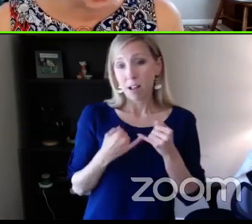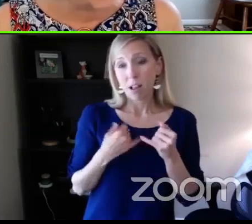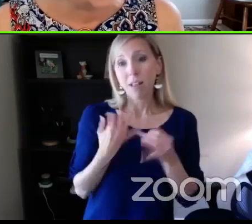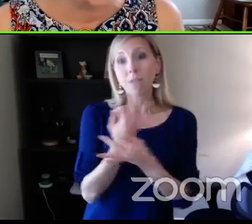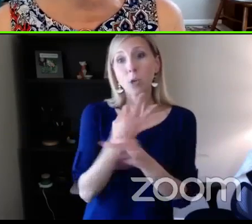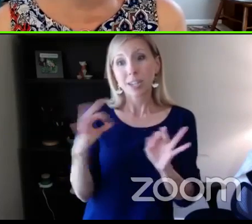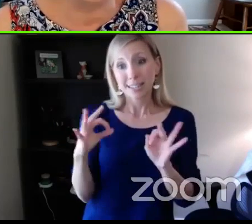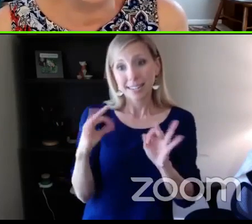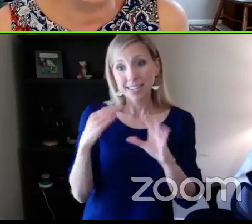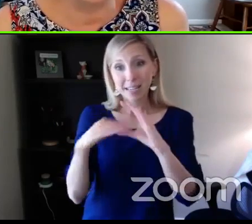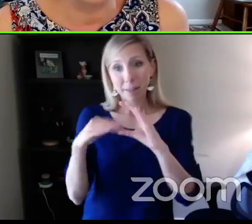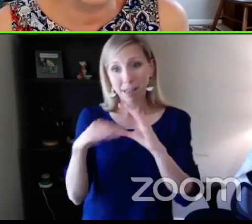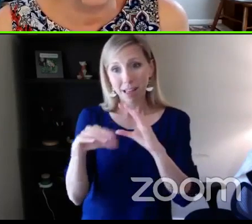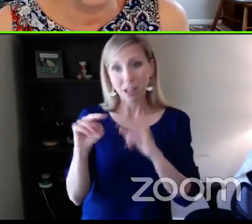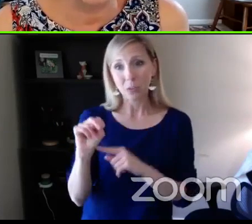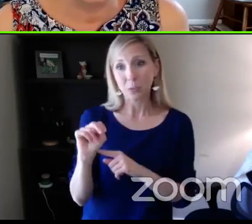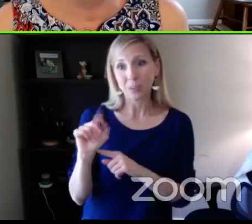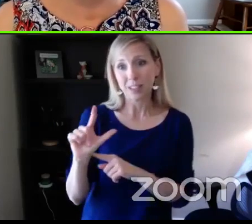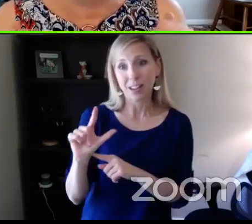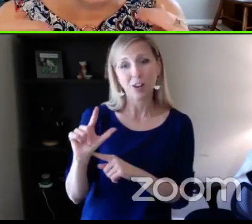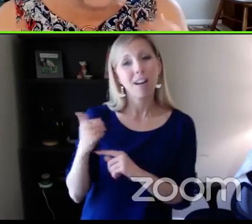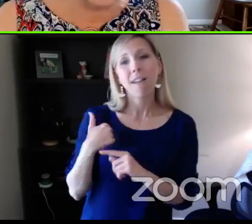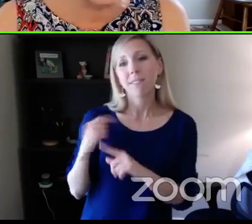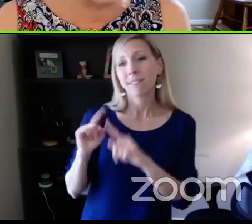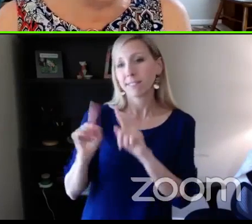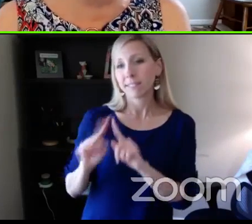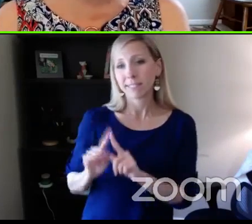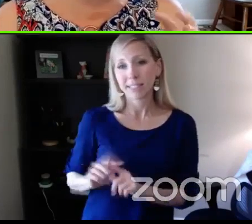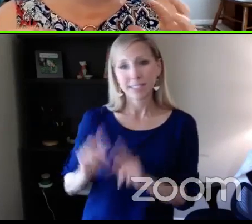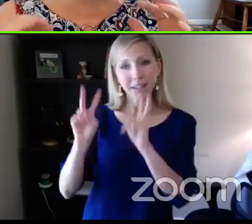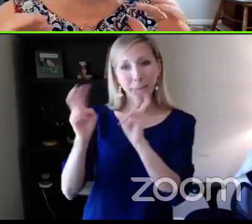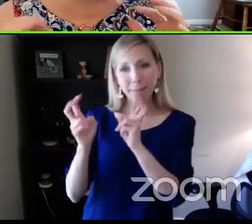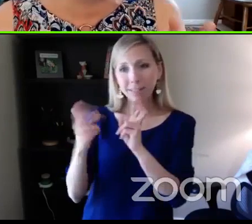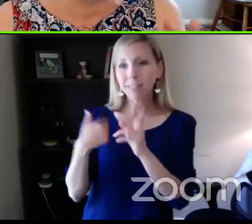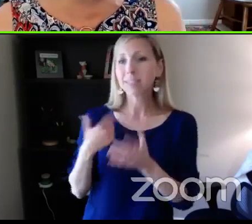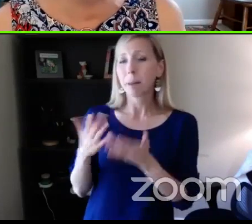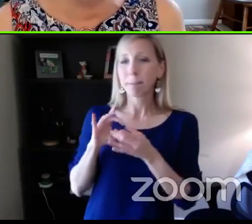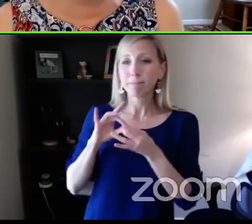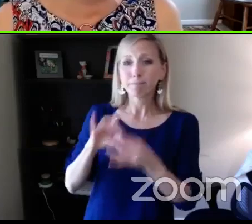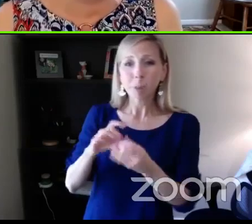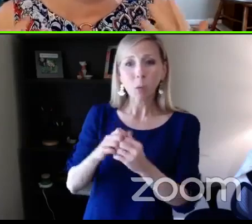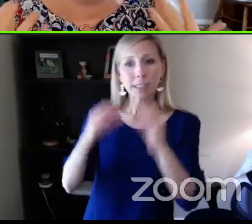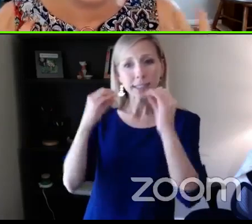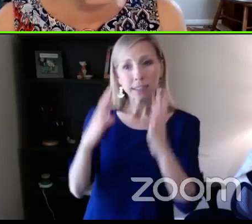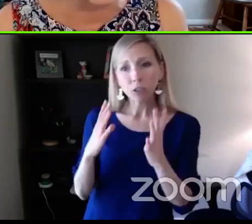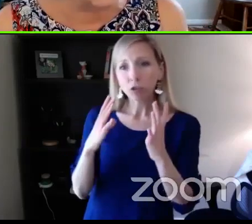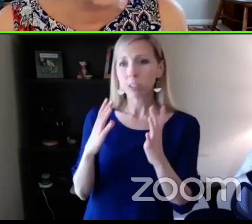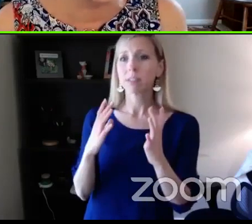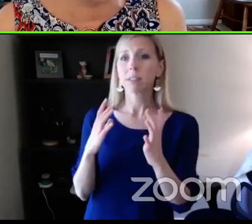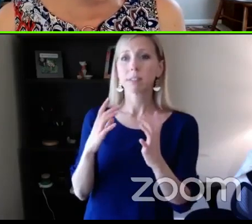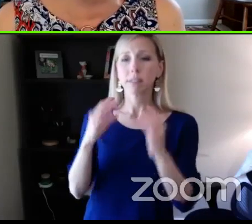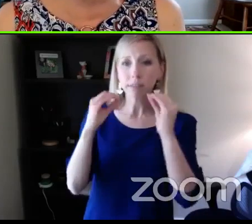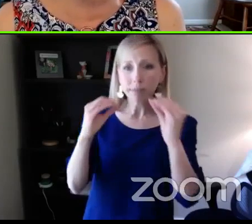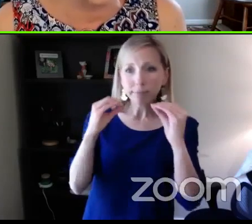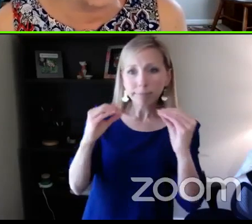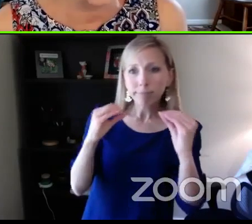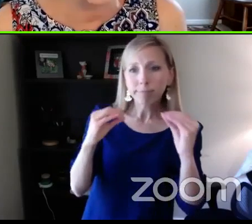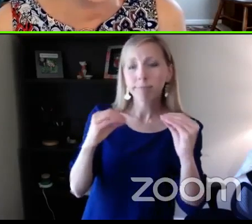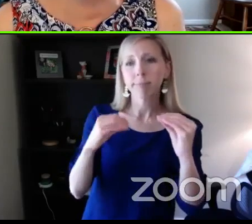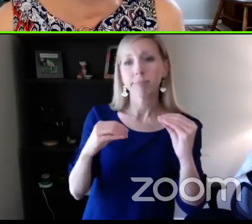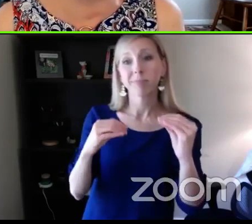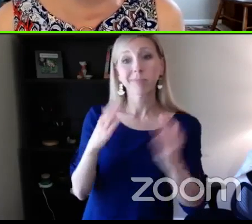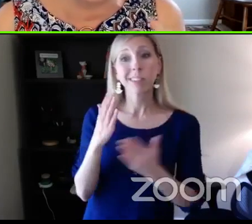there's a topic on it all the time. Some of it's related directly to teaching. Some of it's just kids and